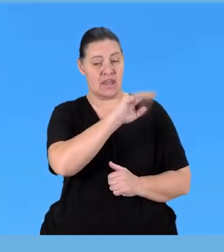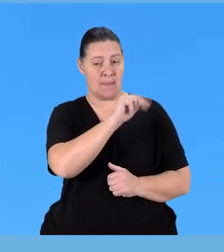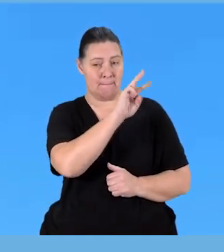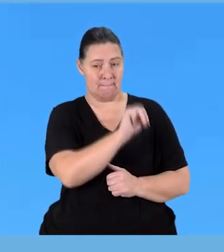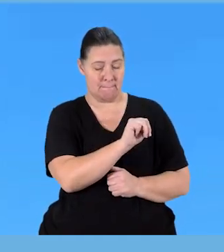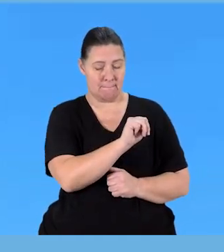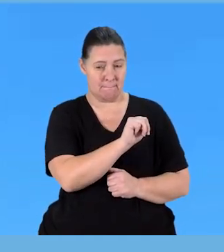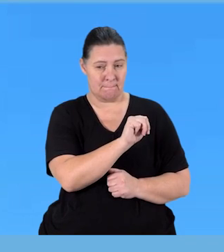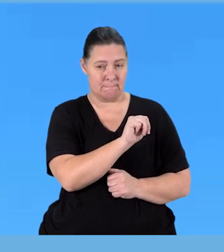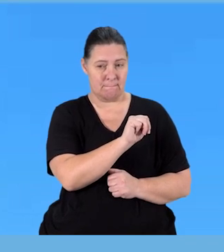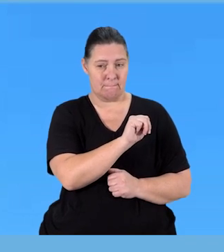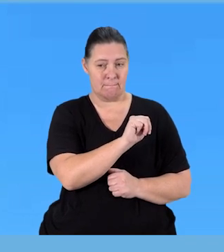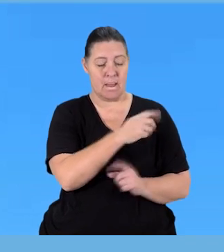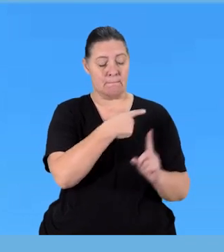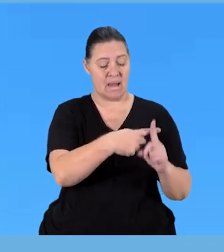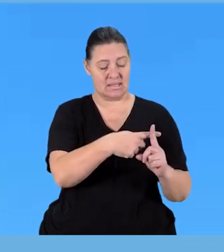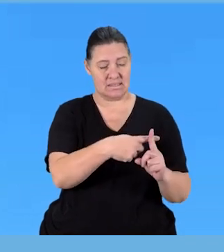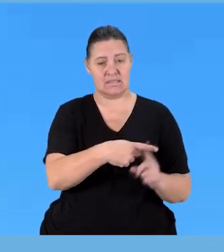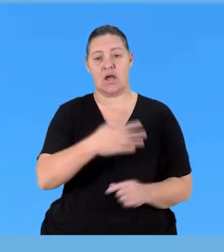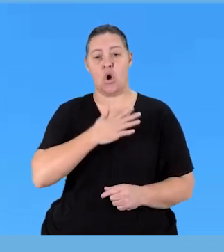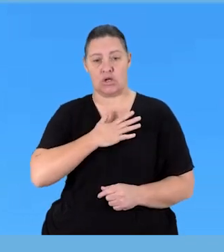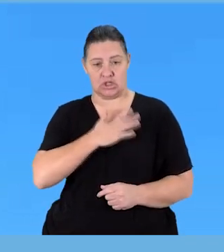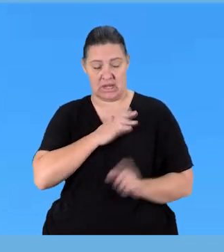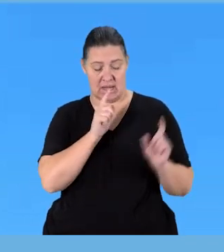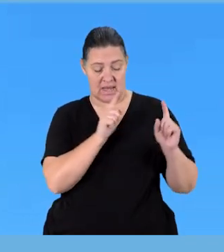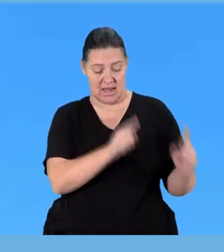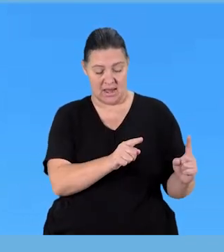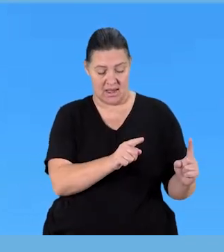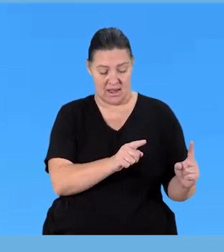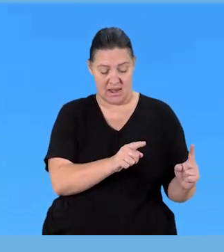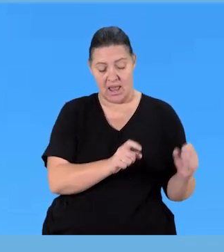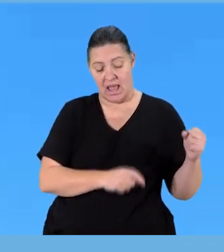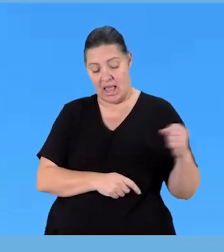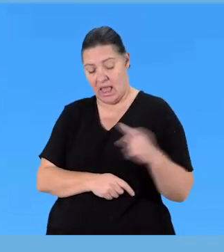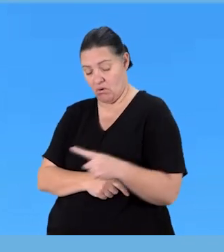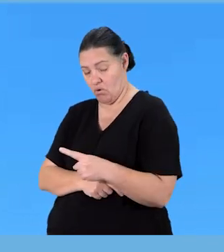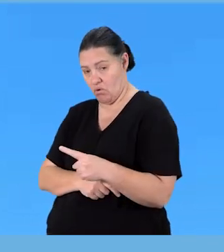lithium plus oxygen